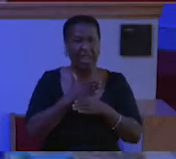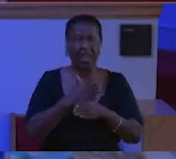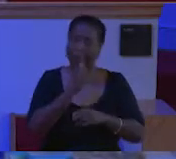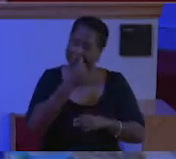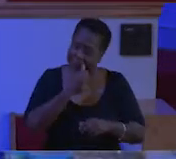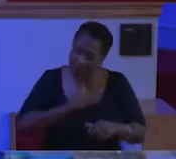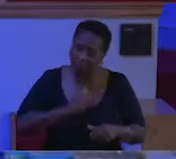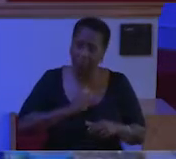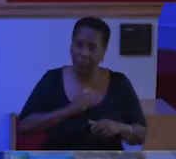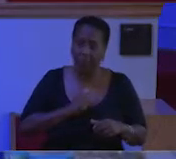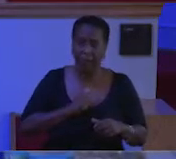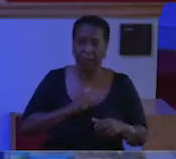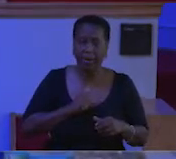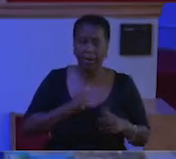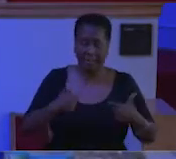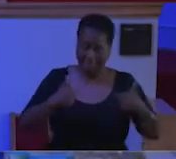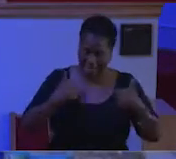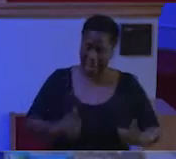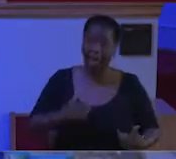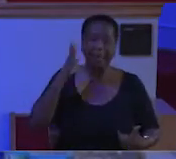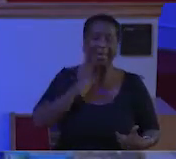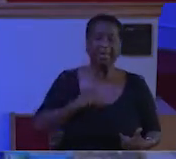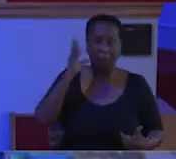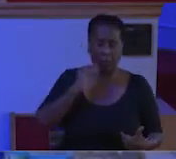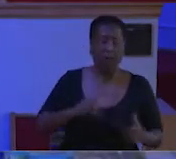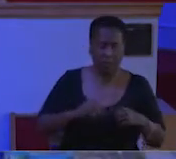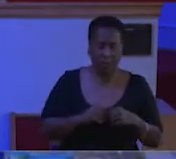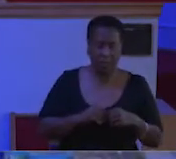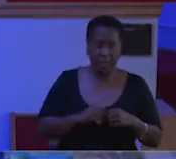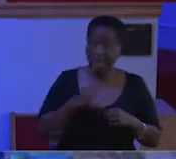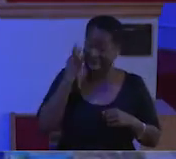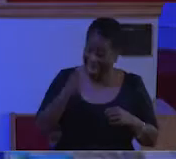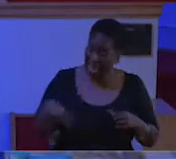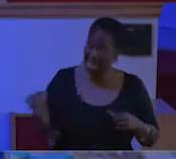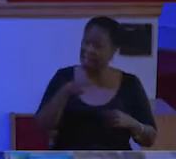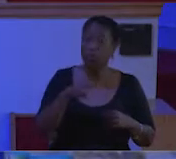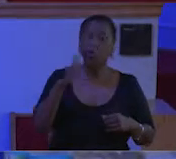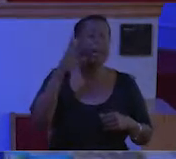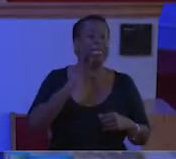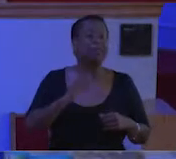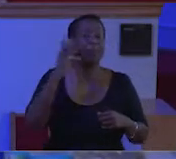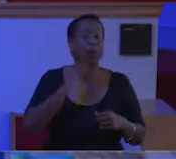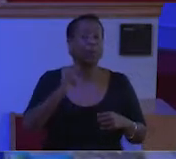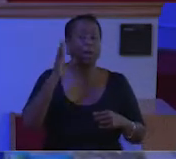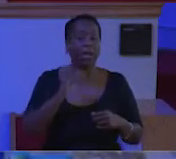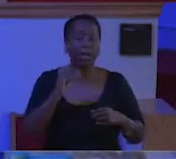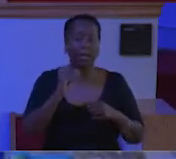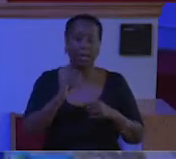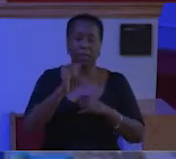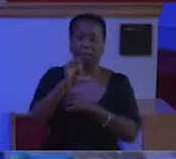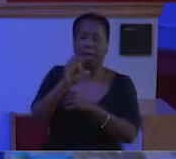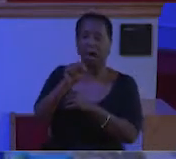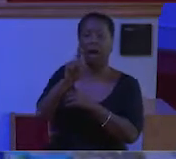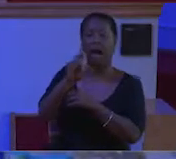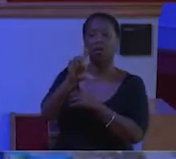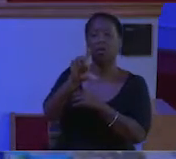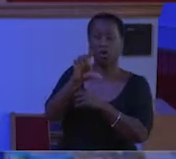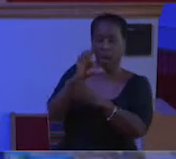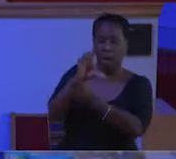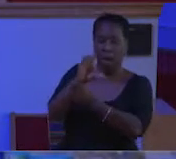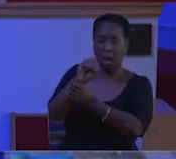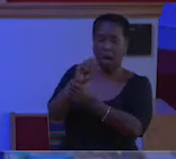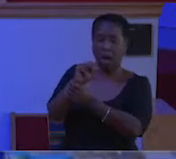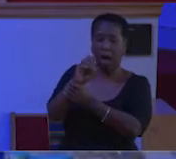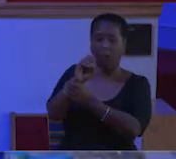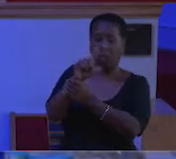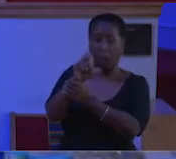suffering that I'm experiencing, and you're experiencing the consolation that I